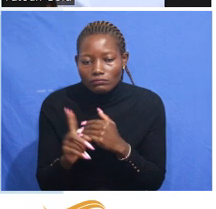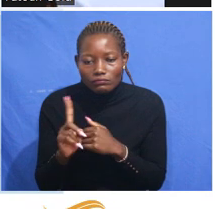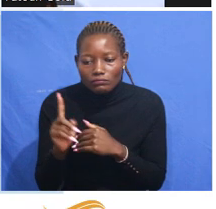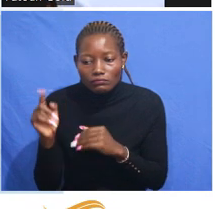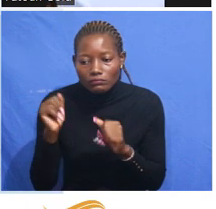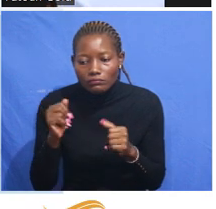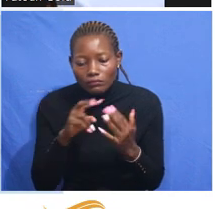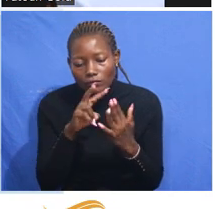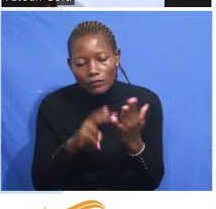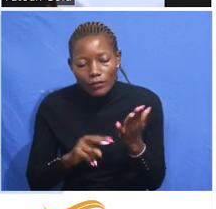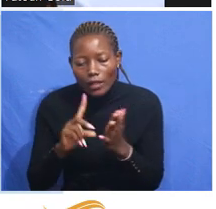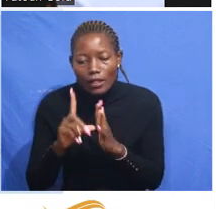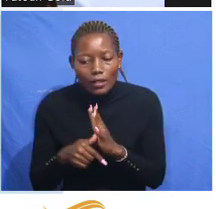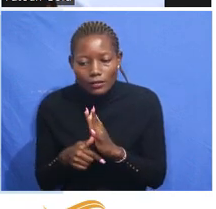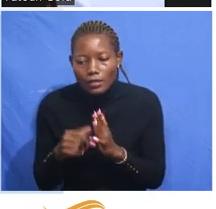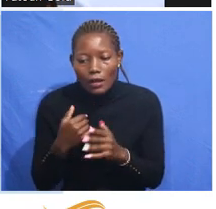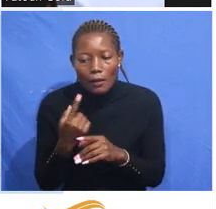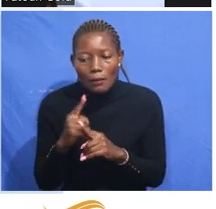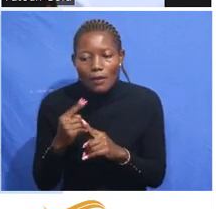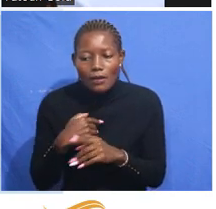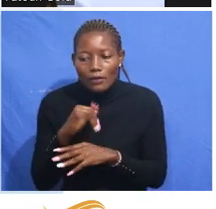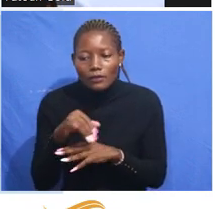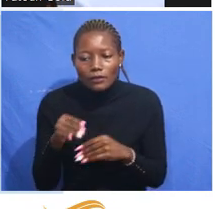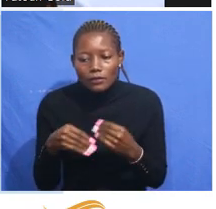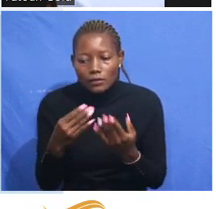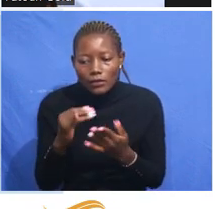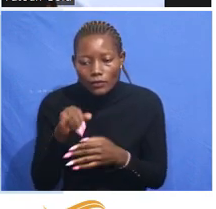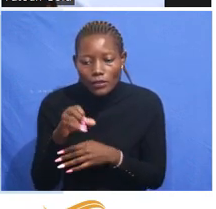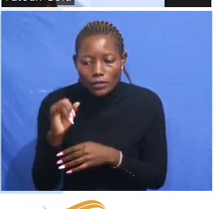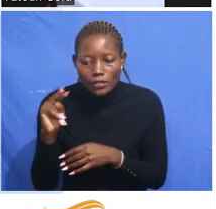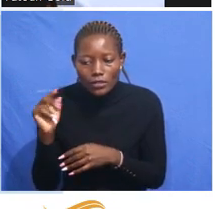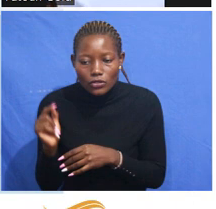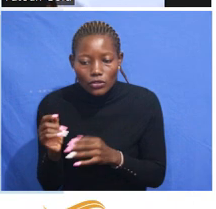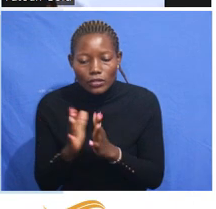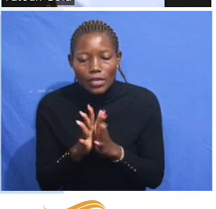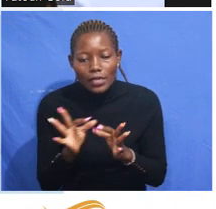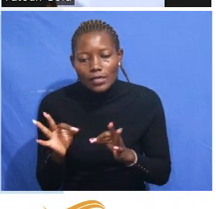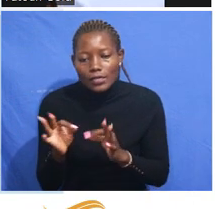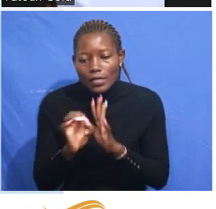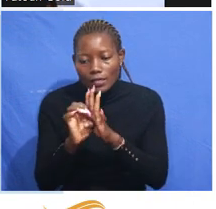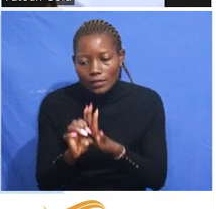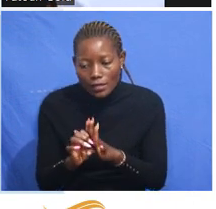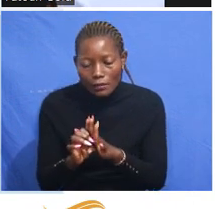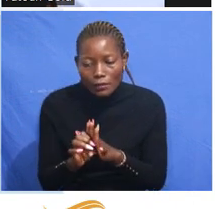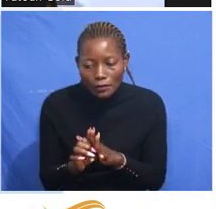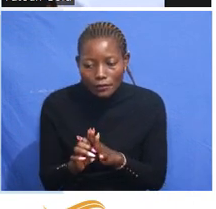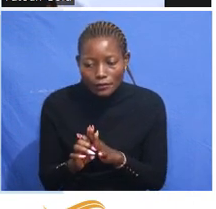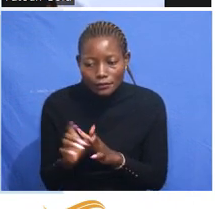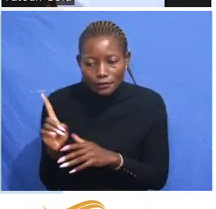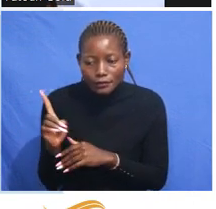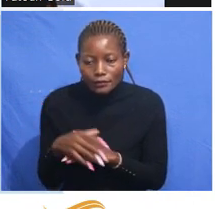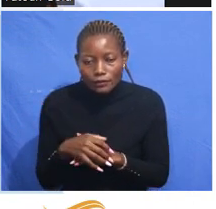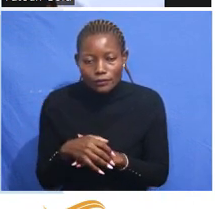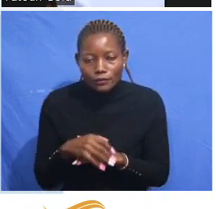read later, but I've just given you the joint and an example. A gliding joint, the fundamental